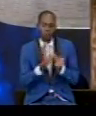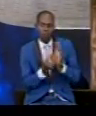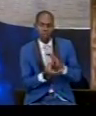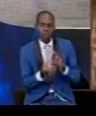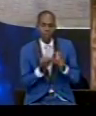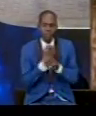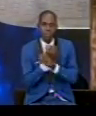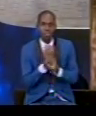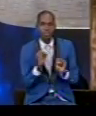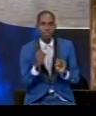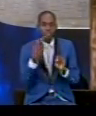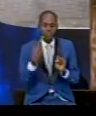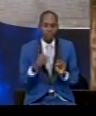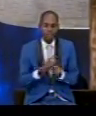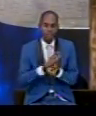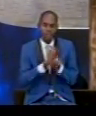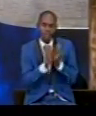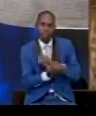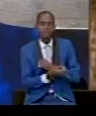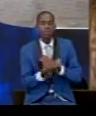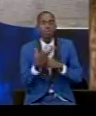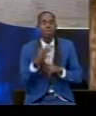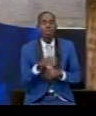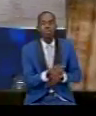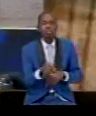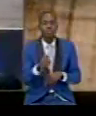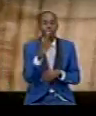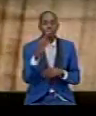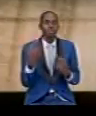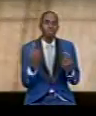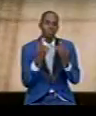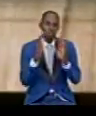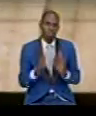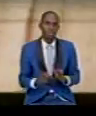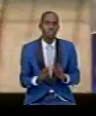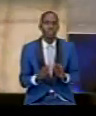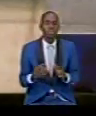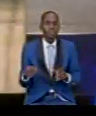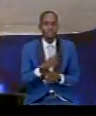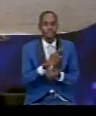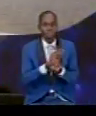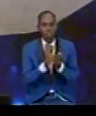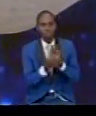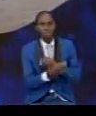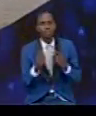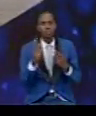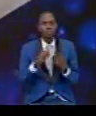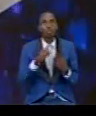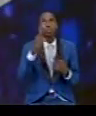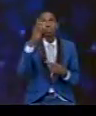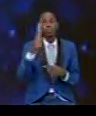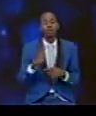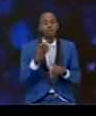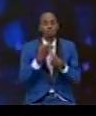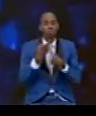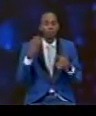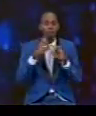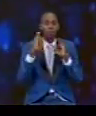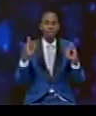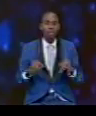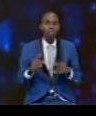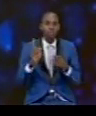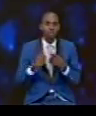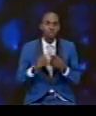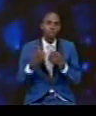the transformation of those Gentiles the torch to God from Idols to serve